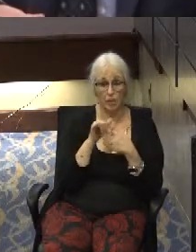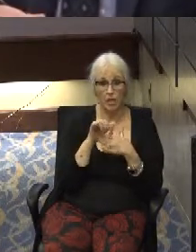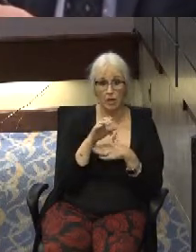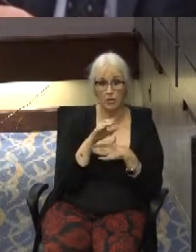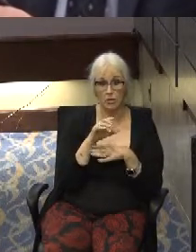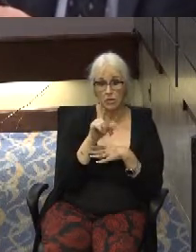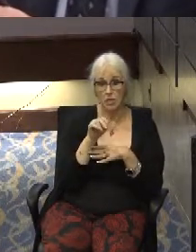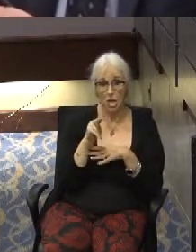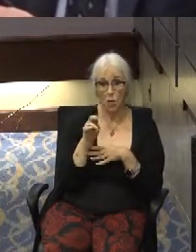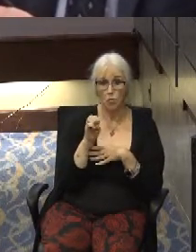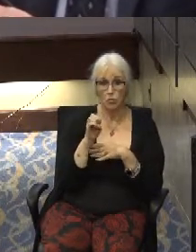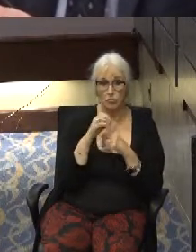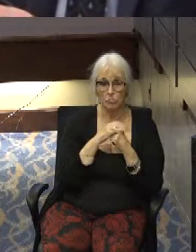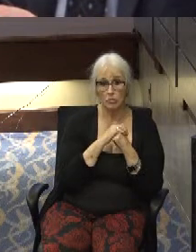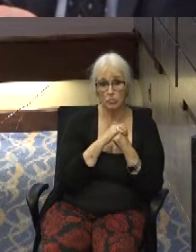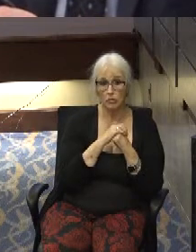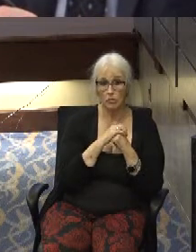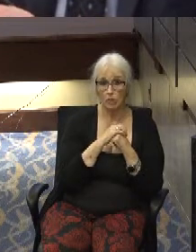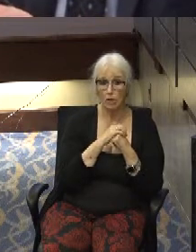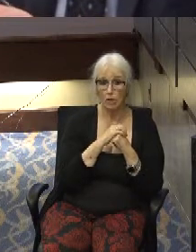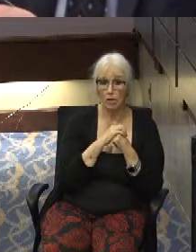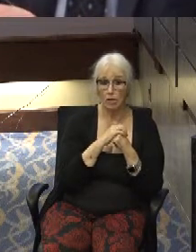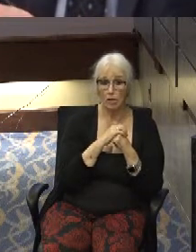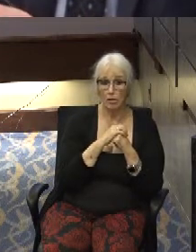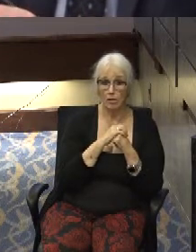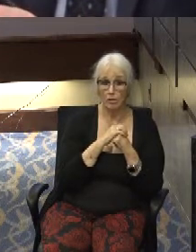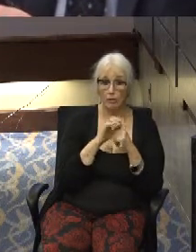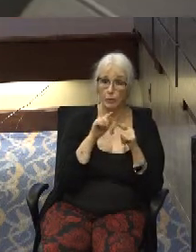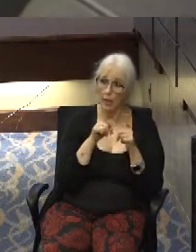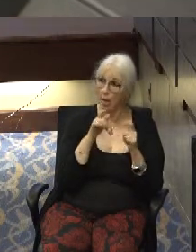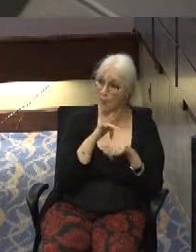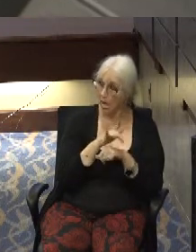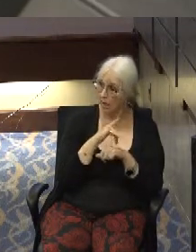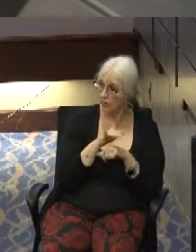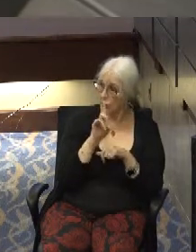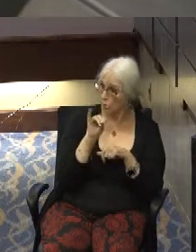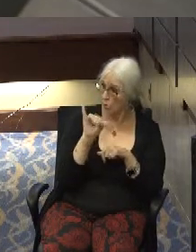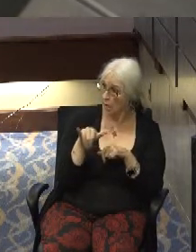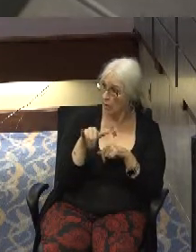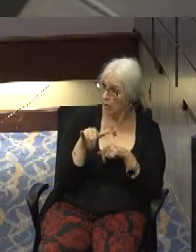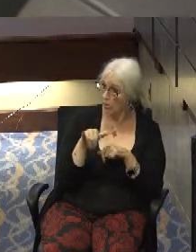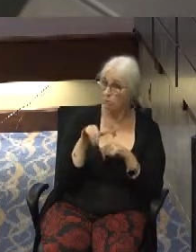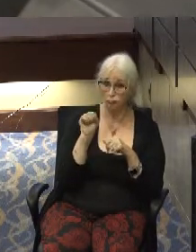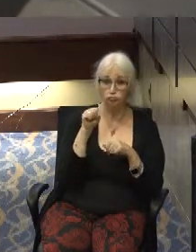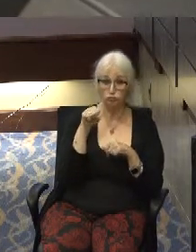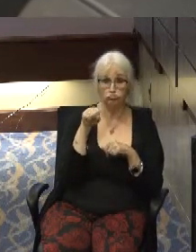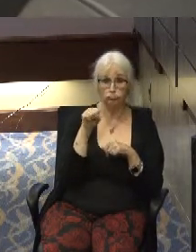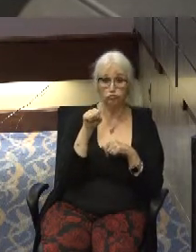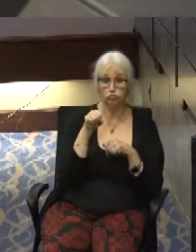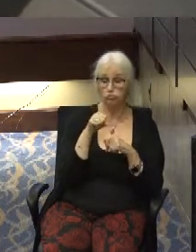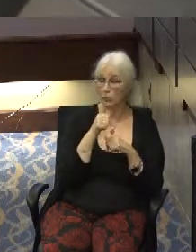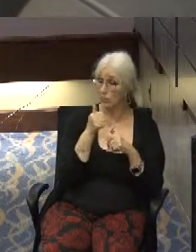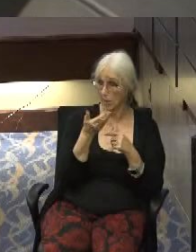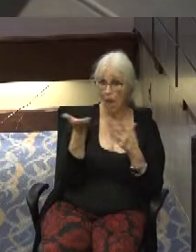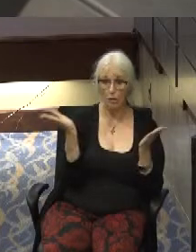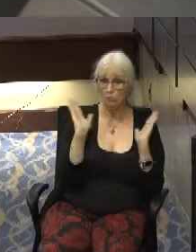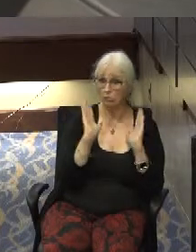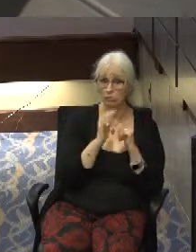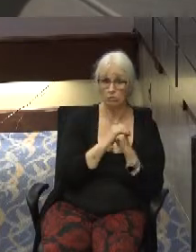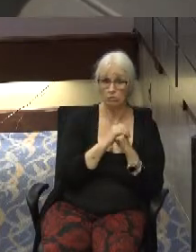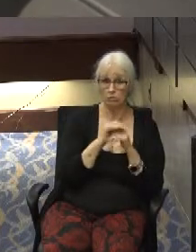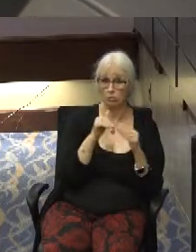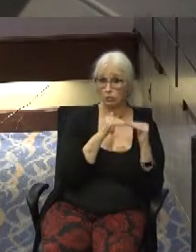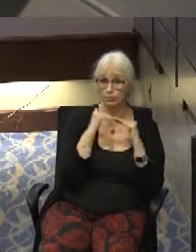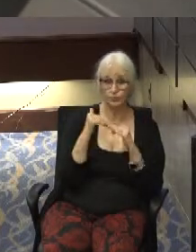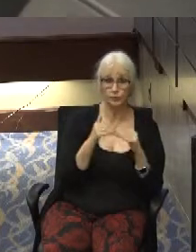Yes, if it's ma'am. in the zone, yeah. But I would be eligible to do that. Yes, ma'am, no eligibility requirement. Okay, thank you. Yes, ma'am.